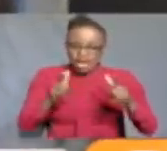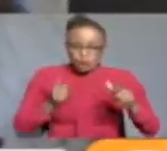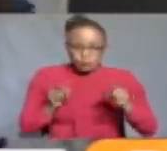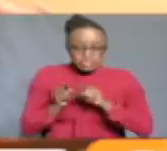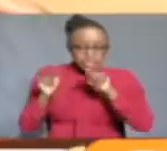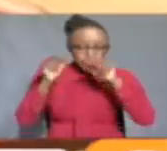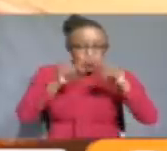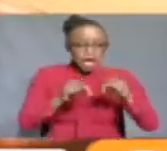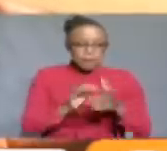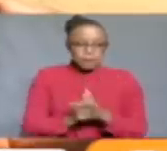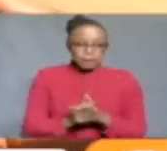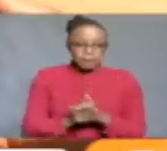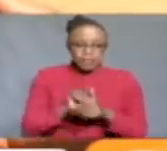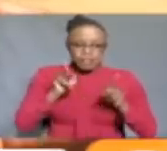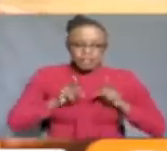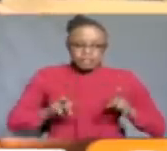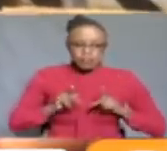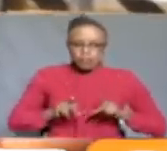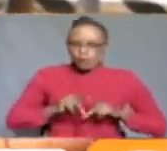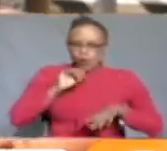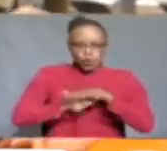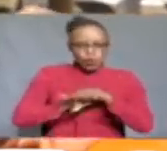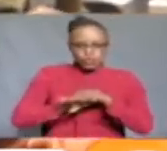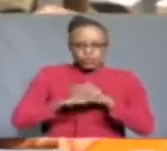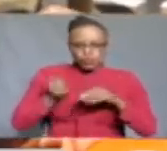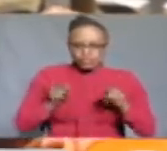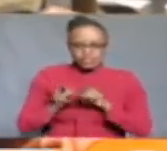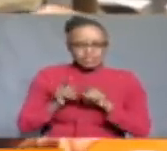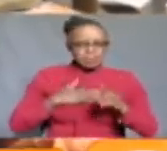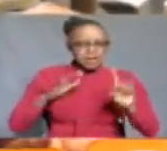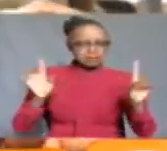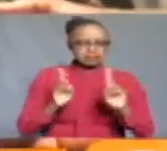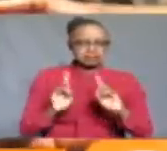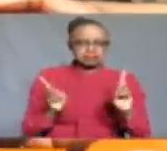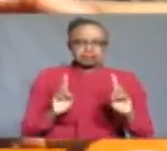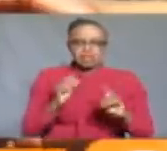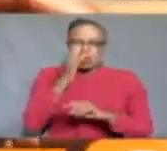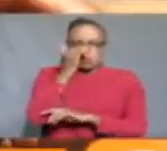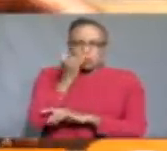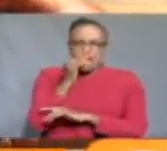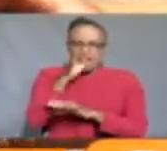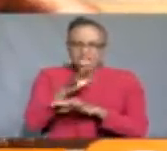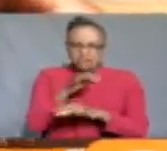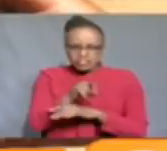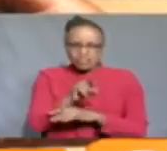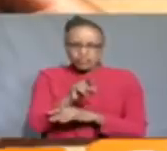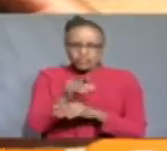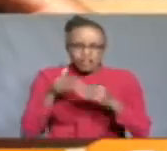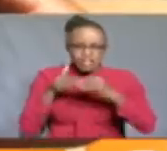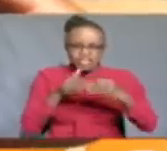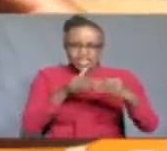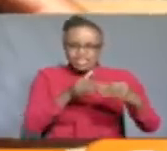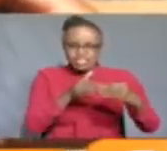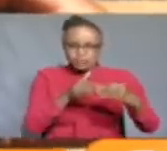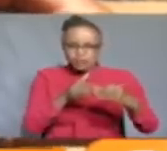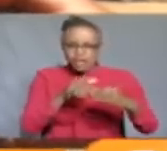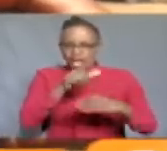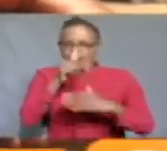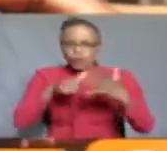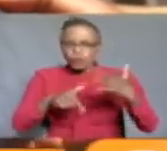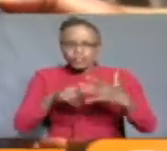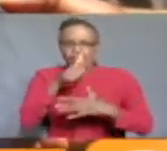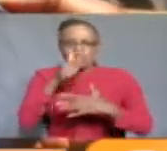to be involved. These people don't mean any good for my sister. Hmm. Because if they take the directorship, what else? What